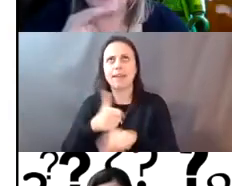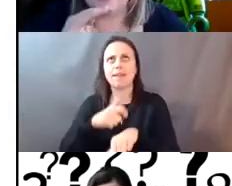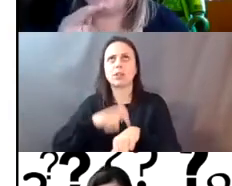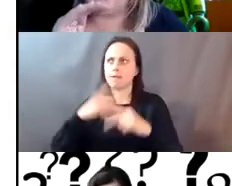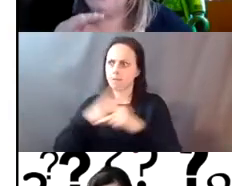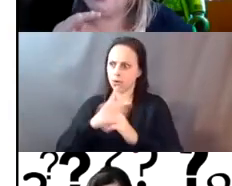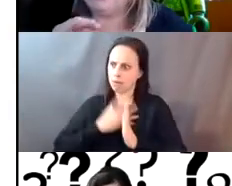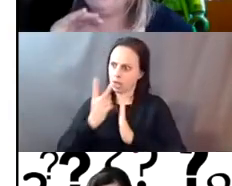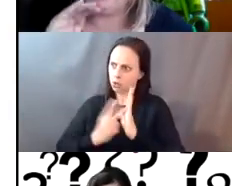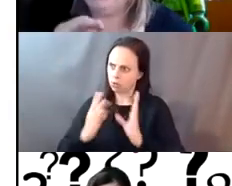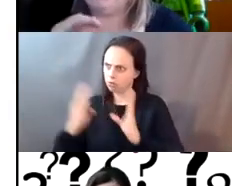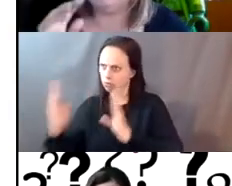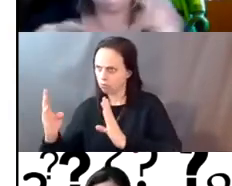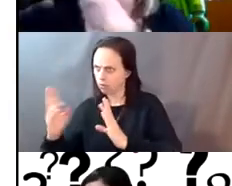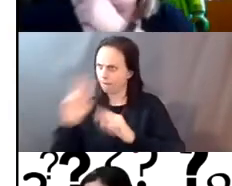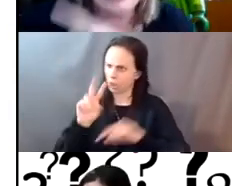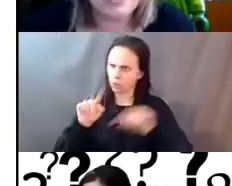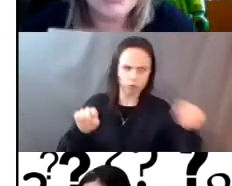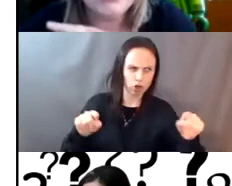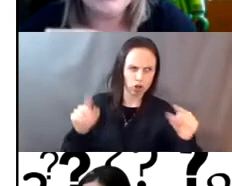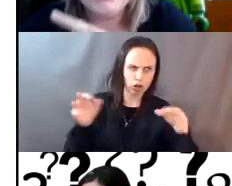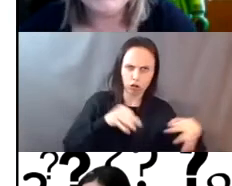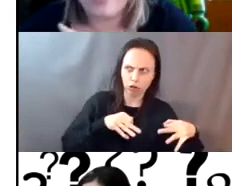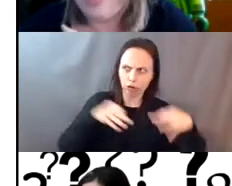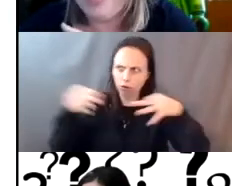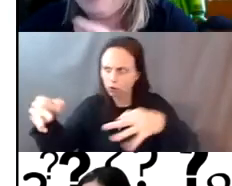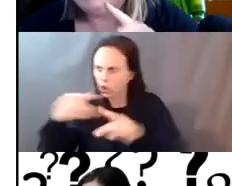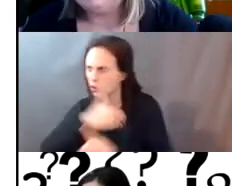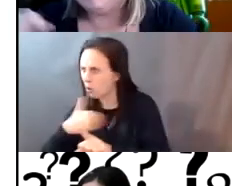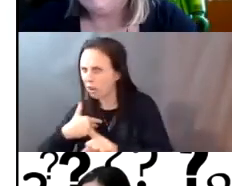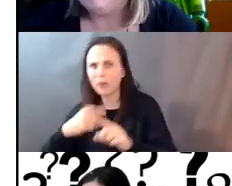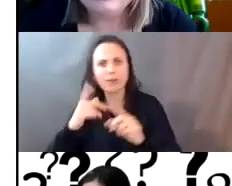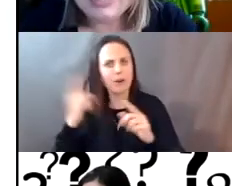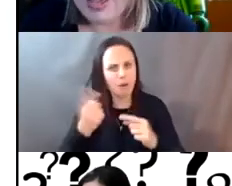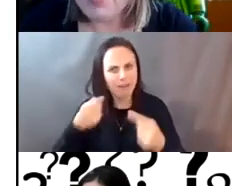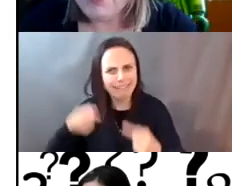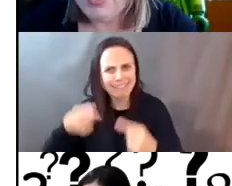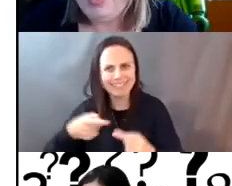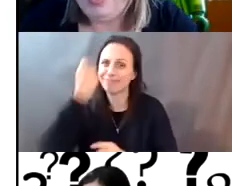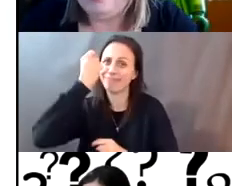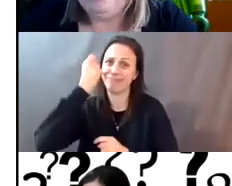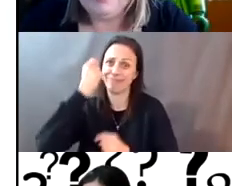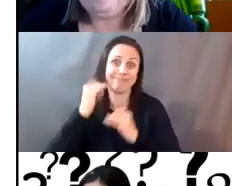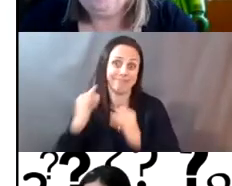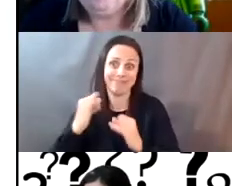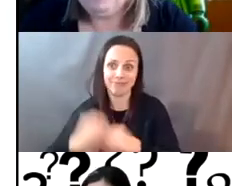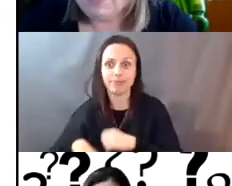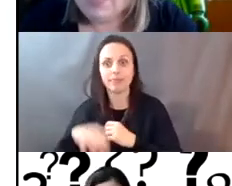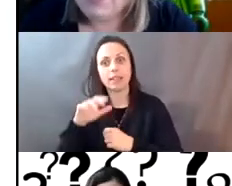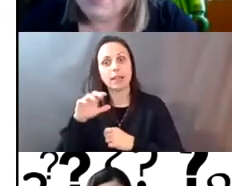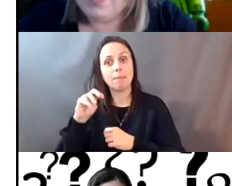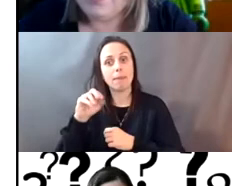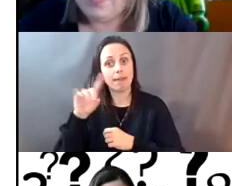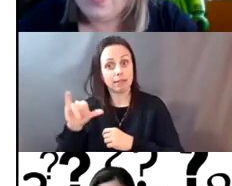2 hours different than Vancouver or 2 hours different than Toronto? Or so, yeah. Do you know of anything that's